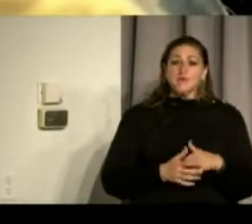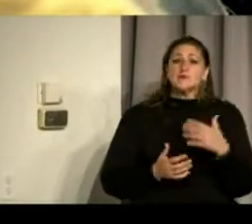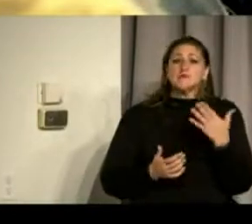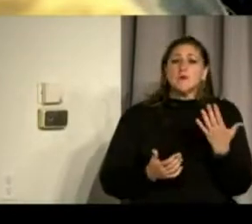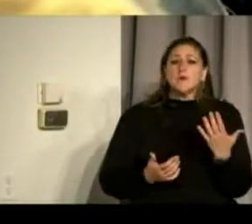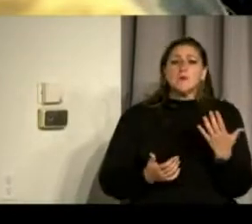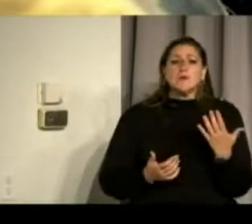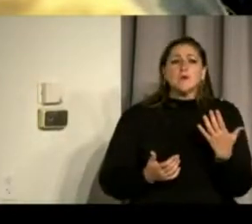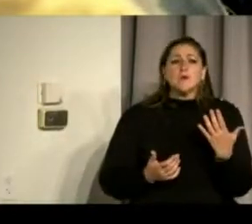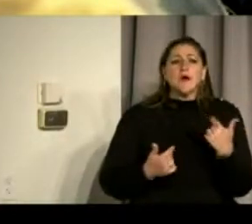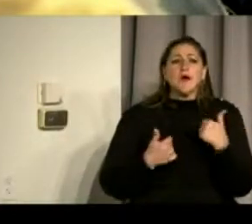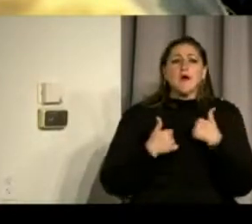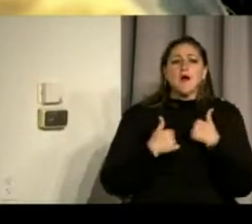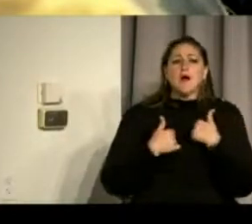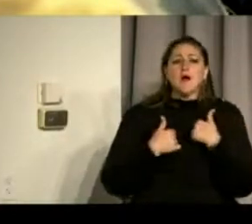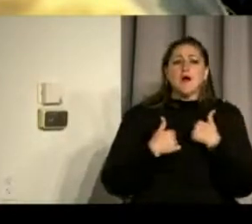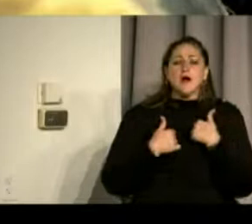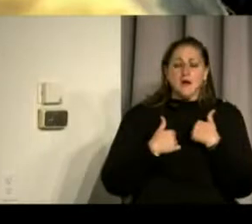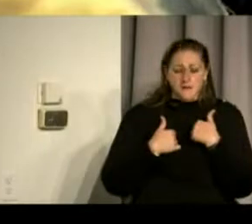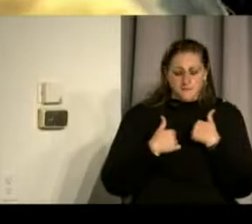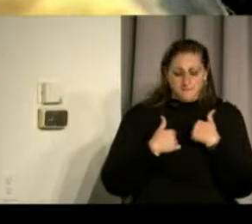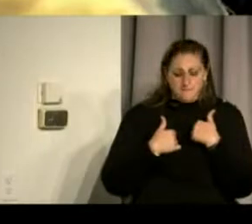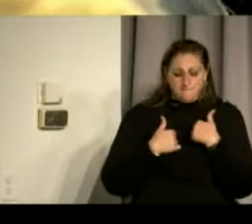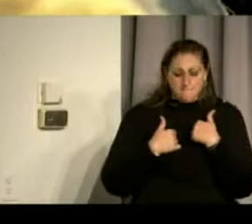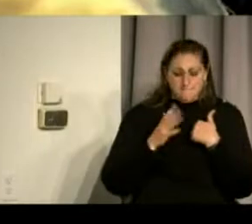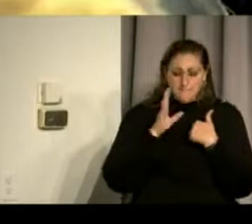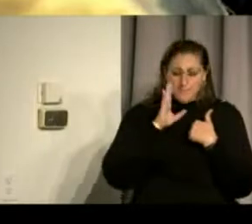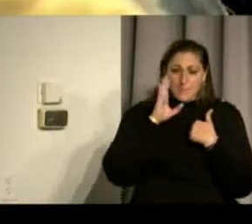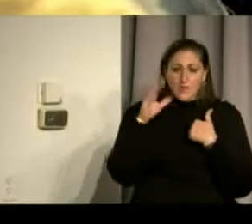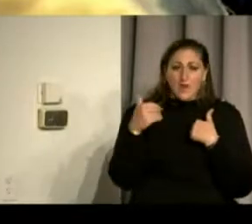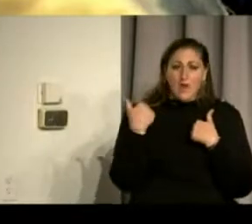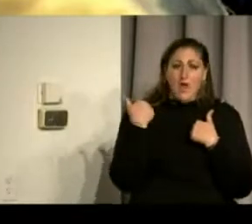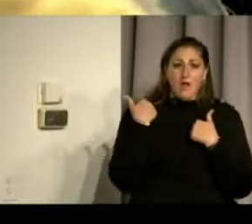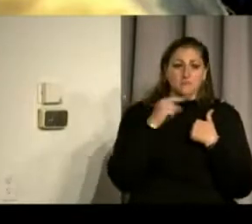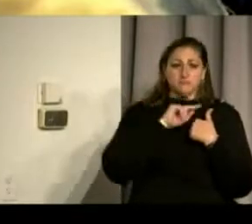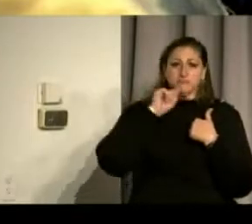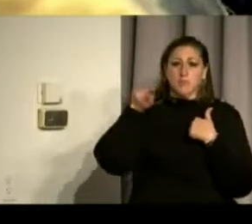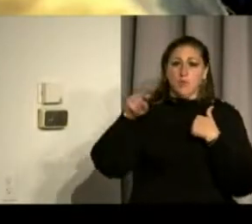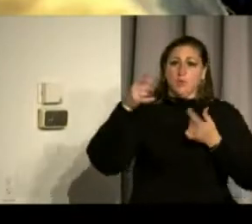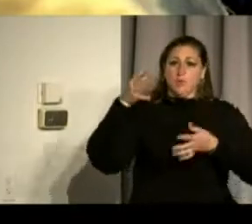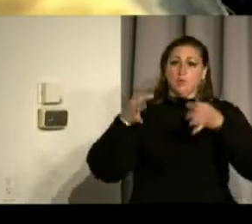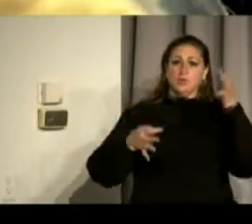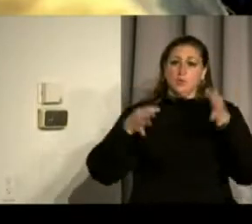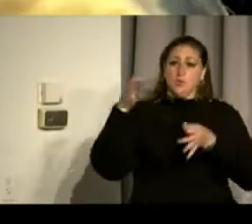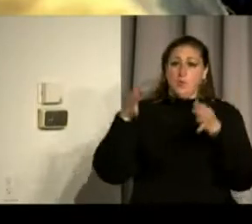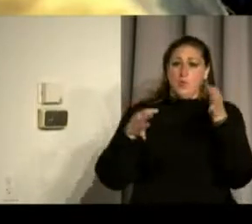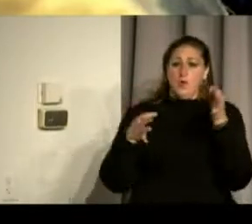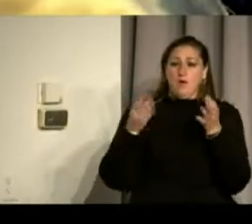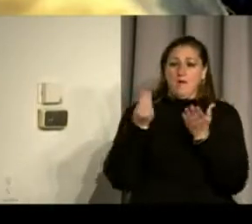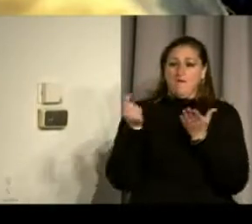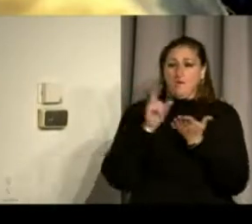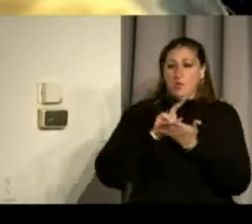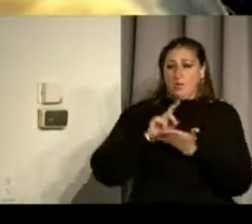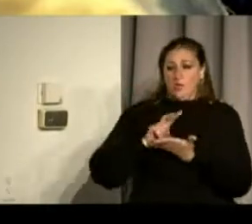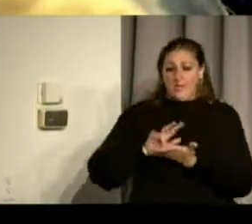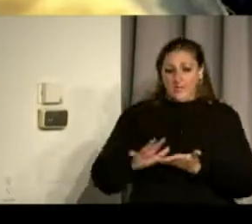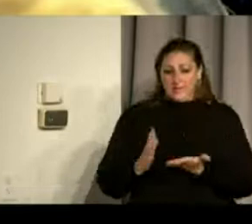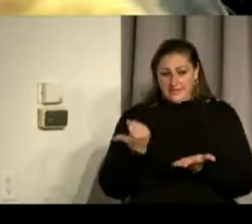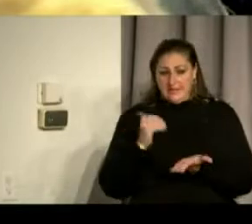So I'm going to be taken into court here in a few weeks by this young